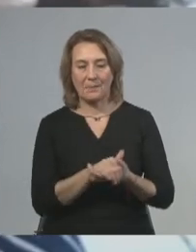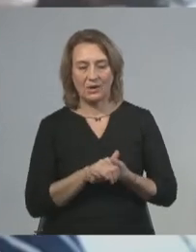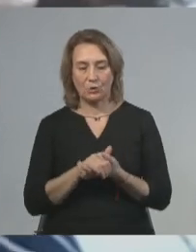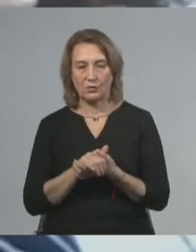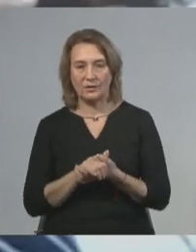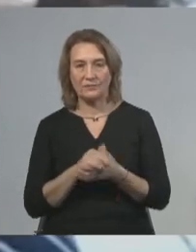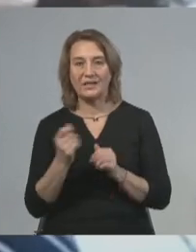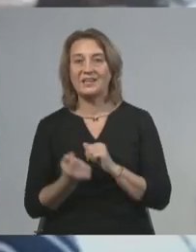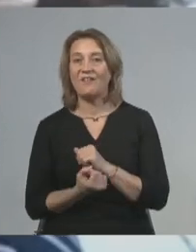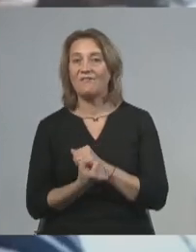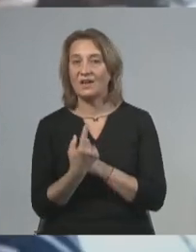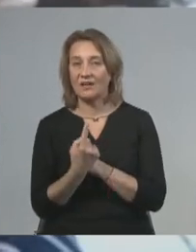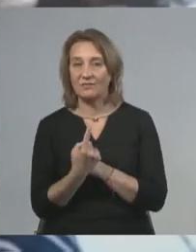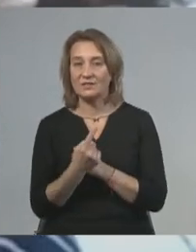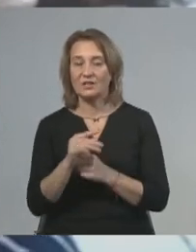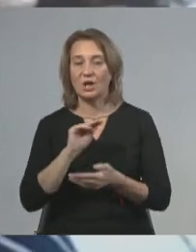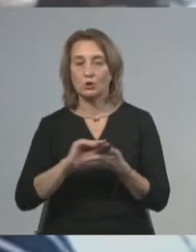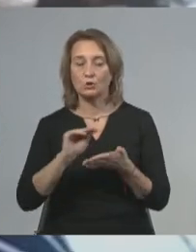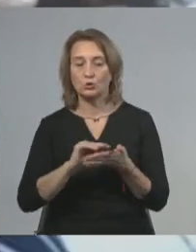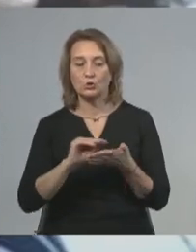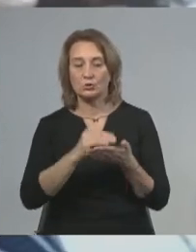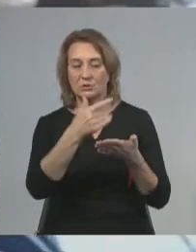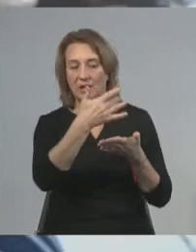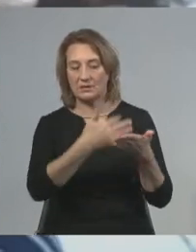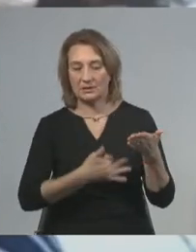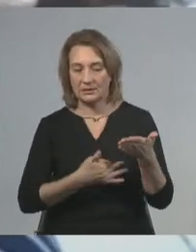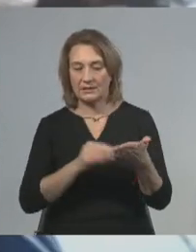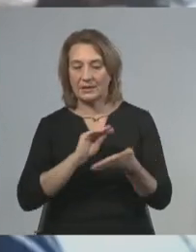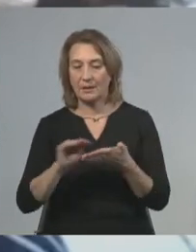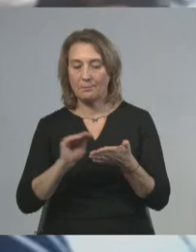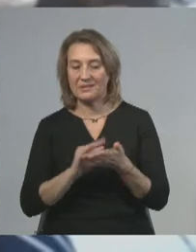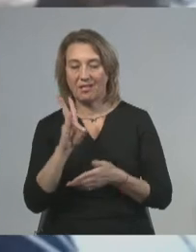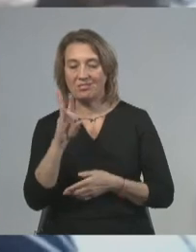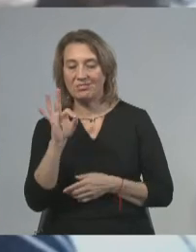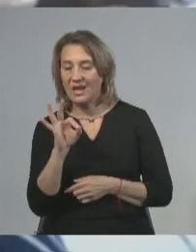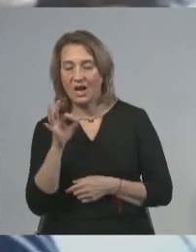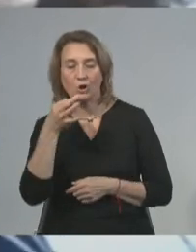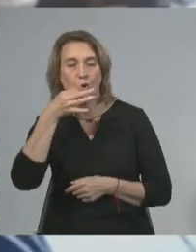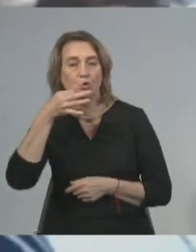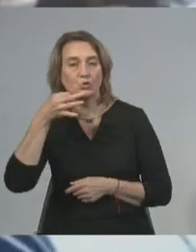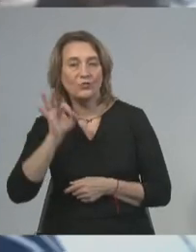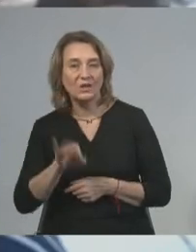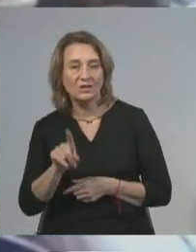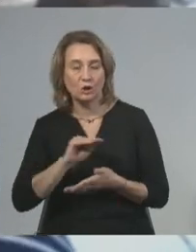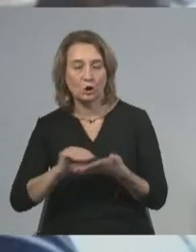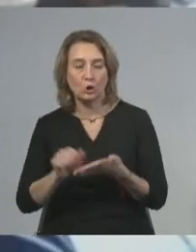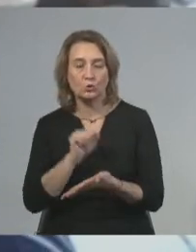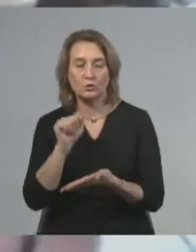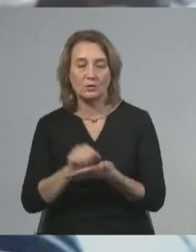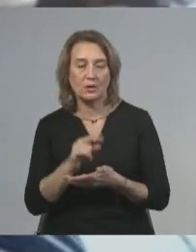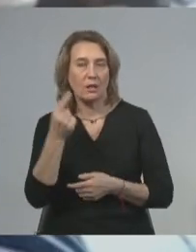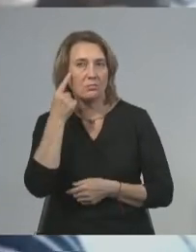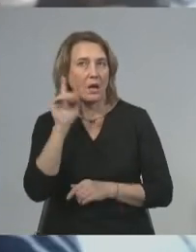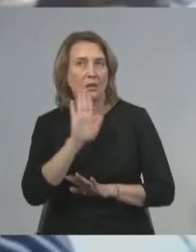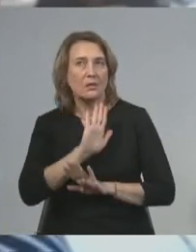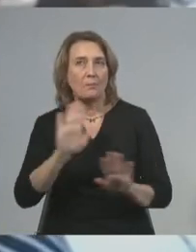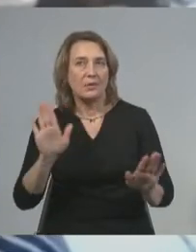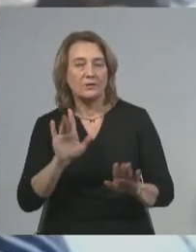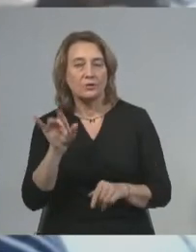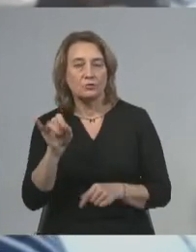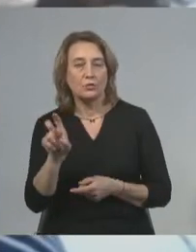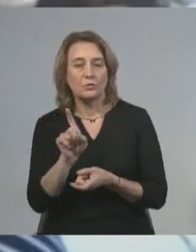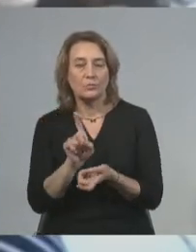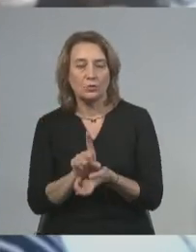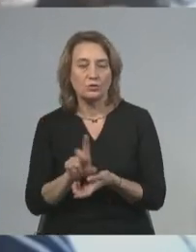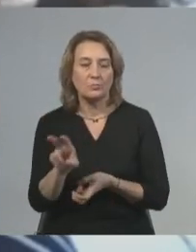uh an experienced journalist who didn't think that it should say rape but thought of a of a way of saying uh